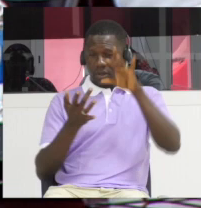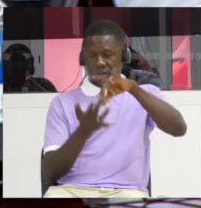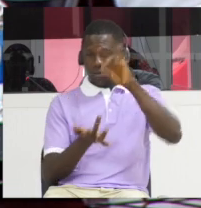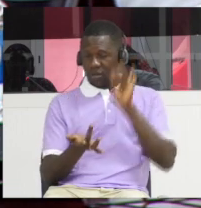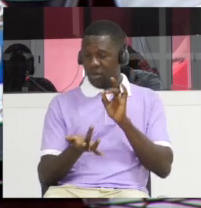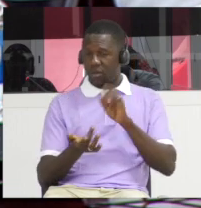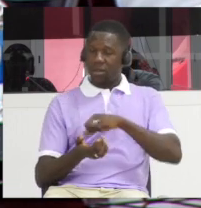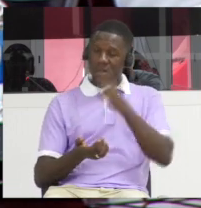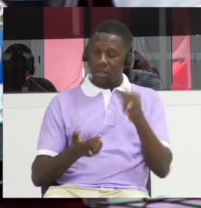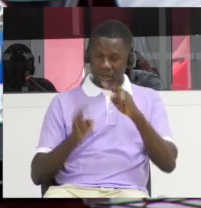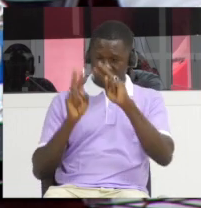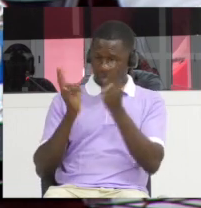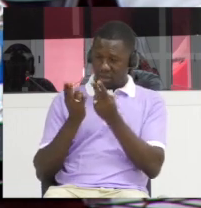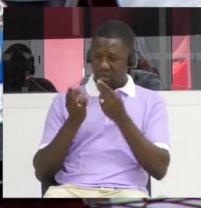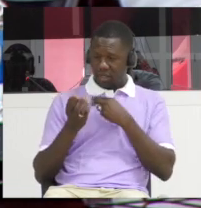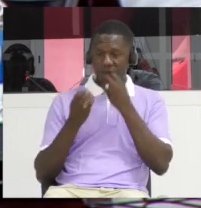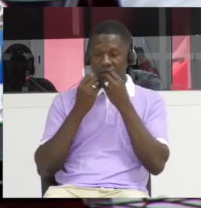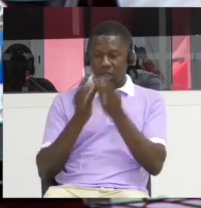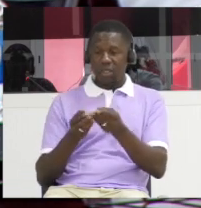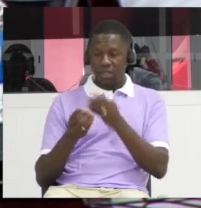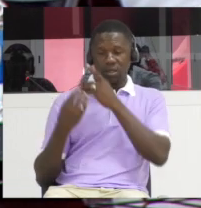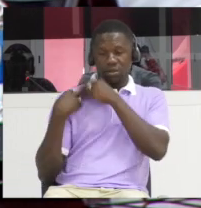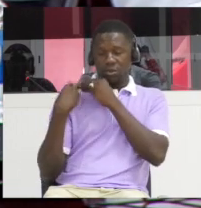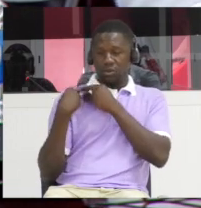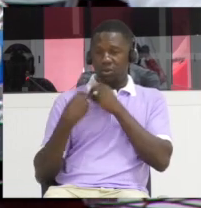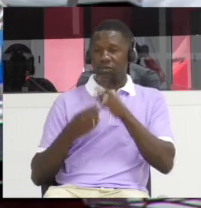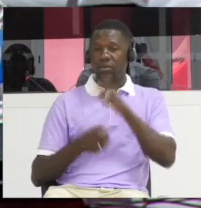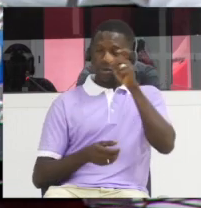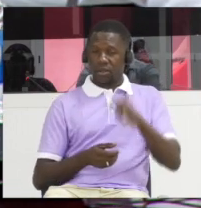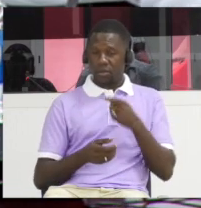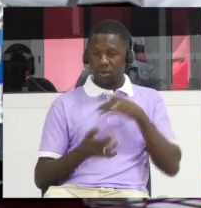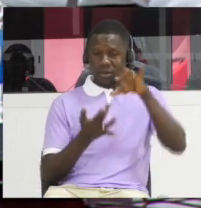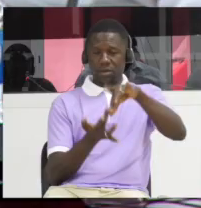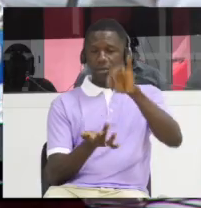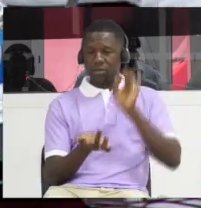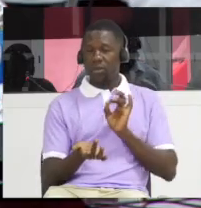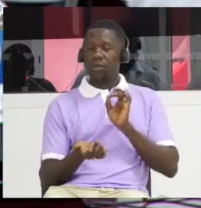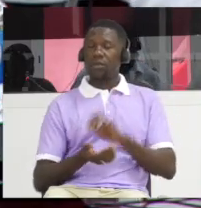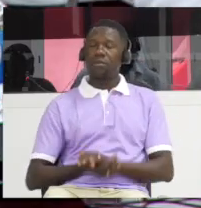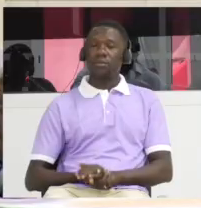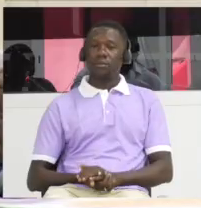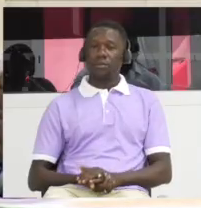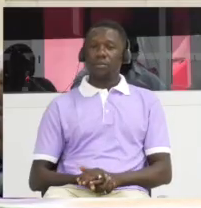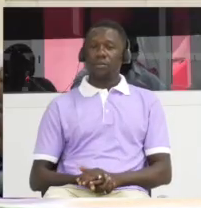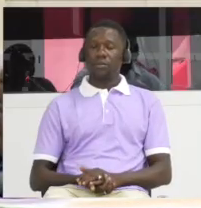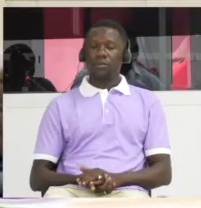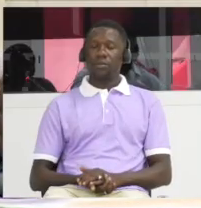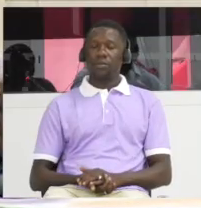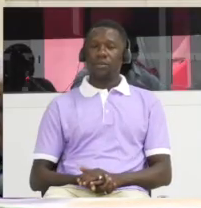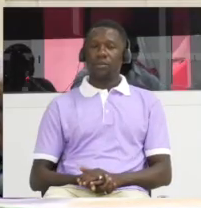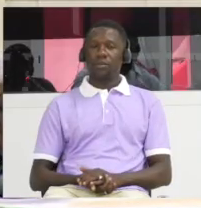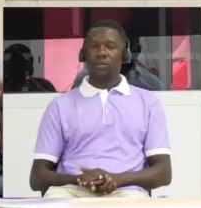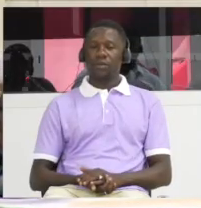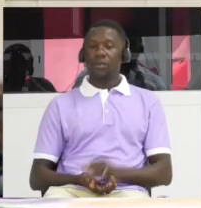appointment, and then the paragraphs that state the responsibilities of the person being appointed. The